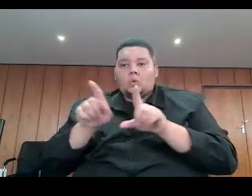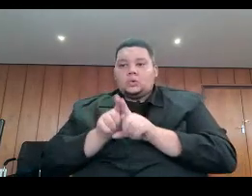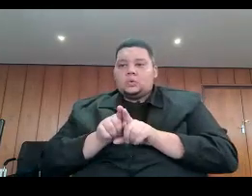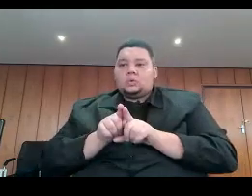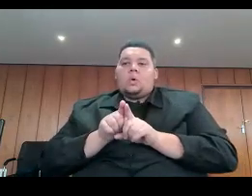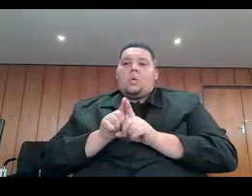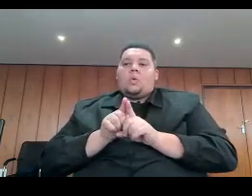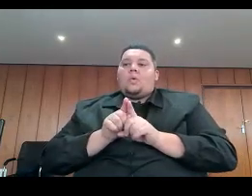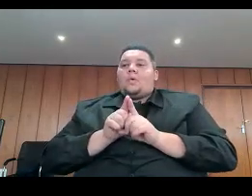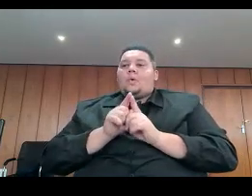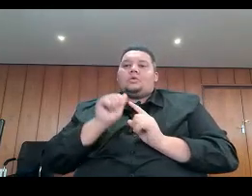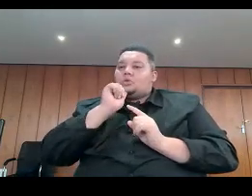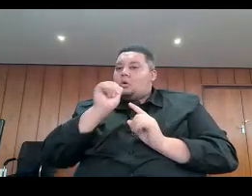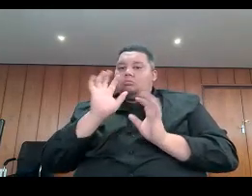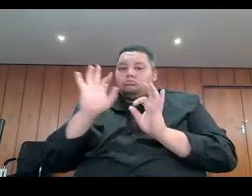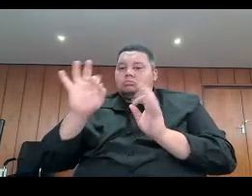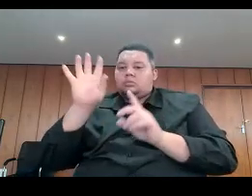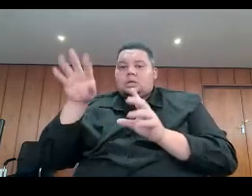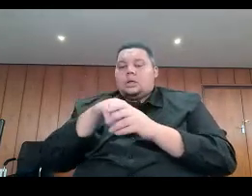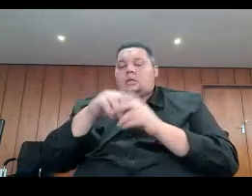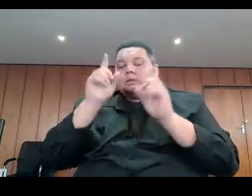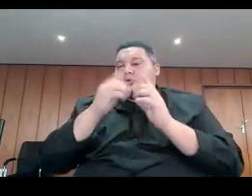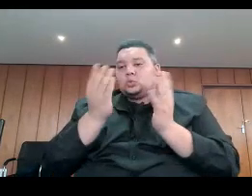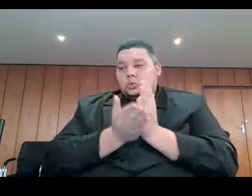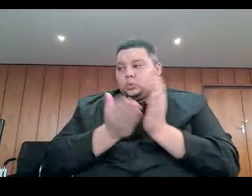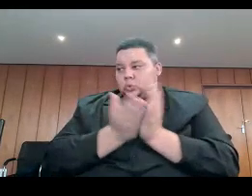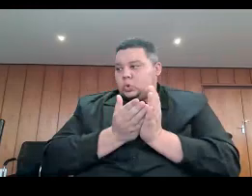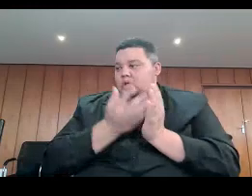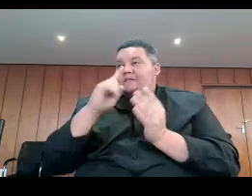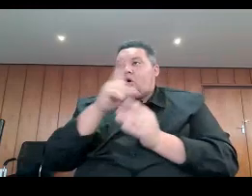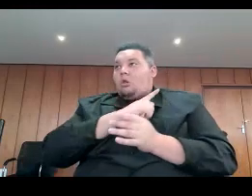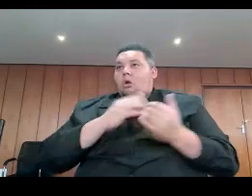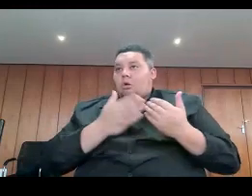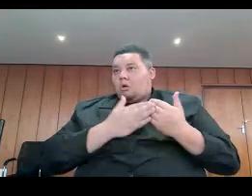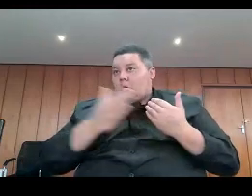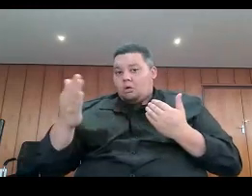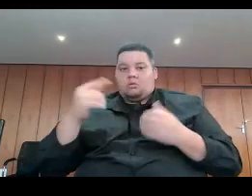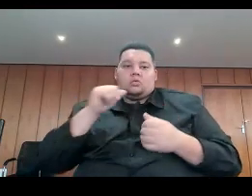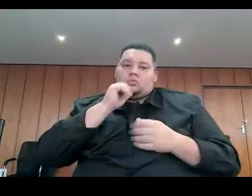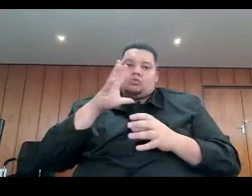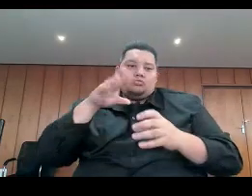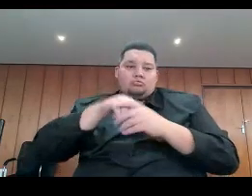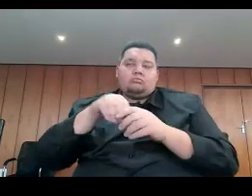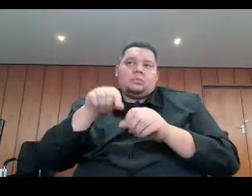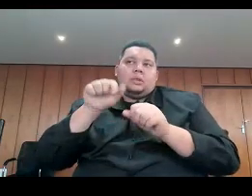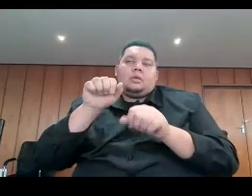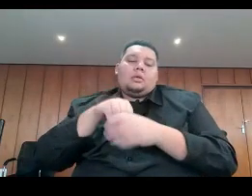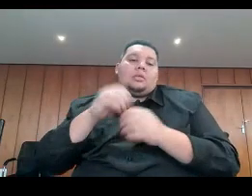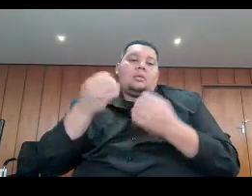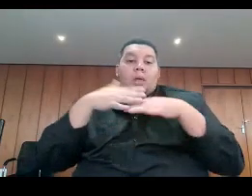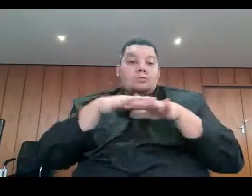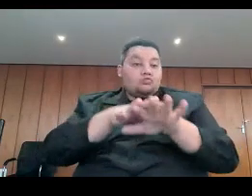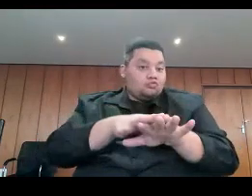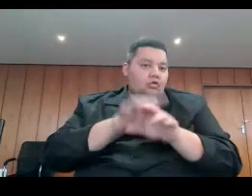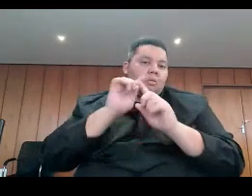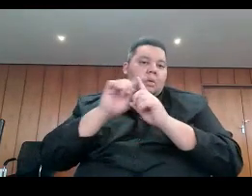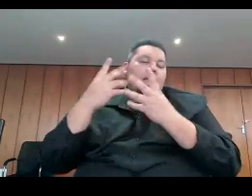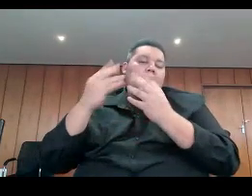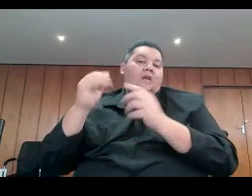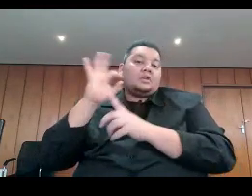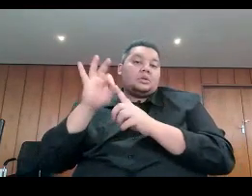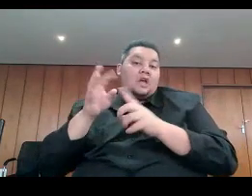been there at special schools for a very, very long time, not even included in the mainstream efforts. But there's a